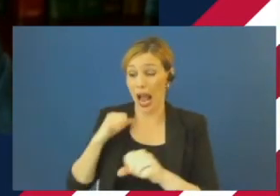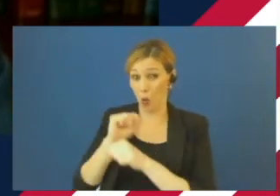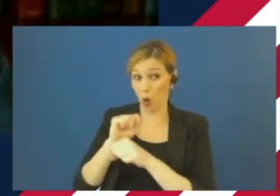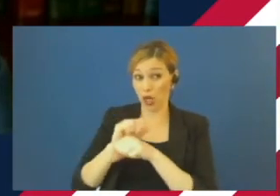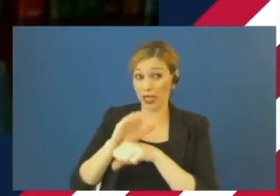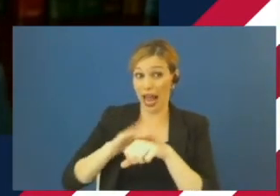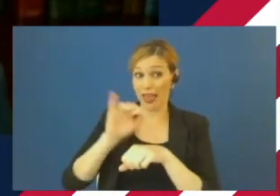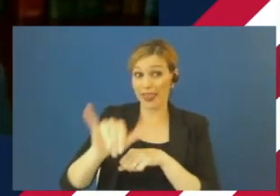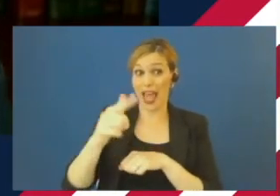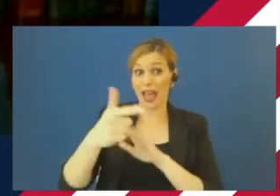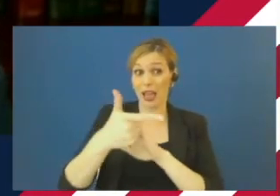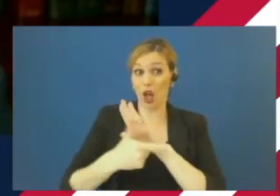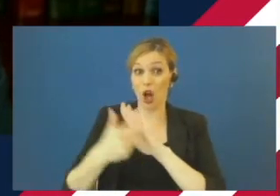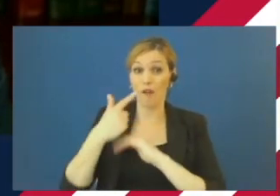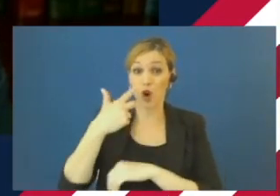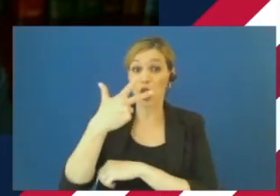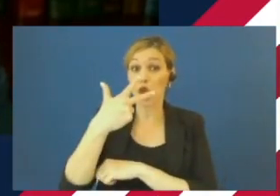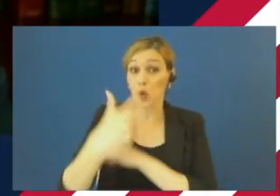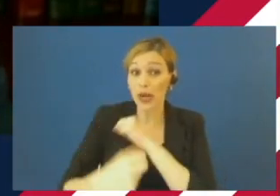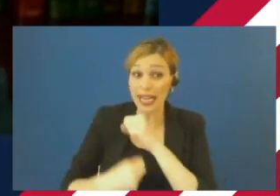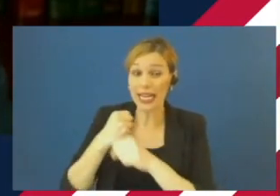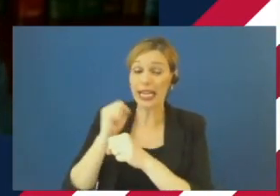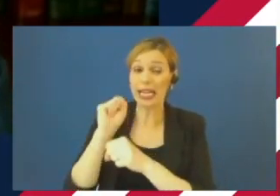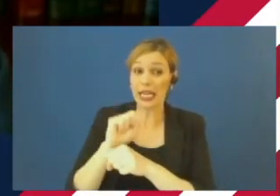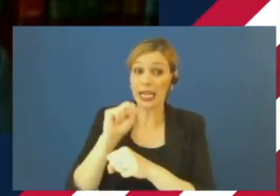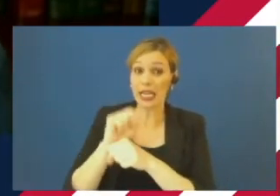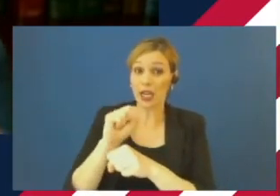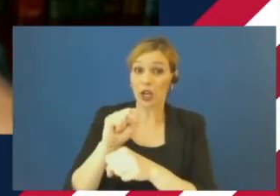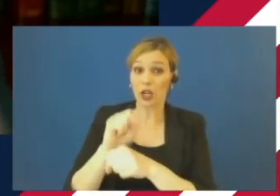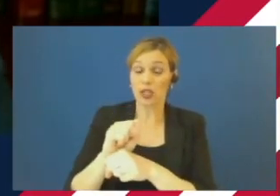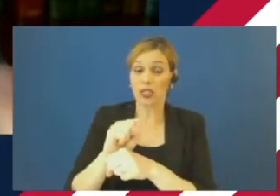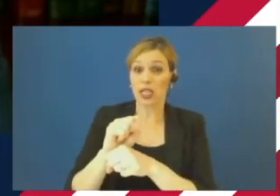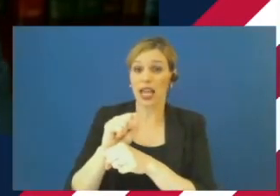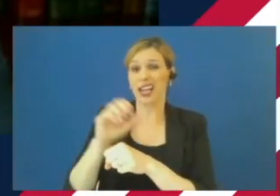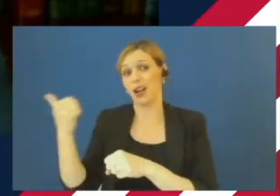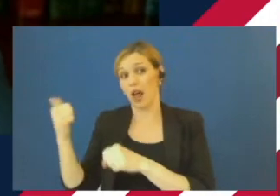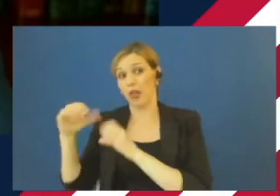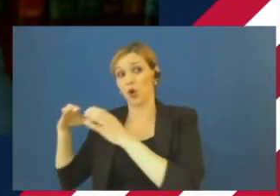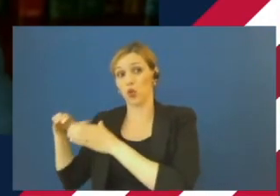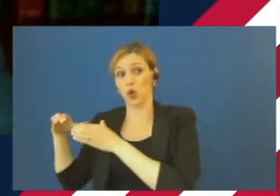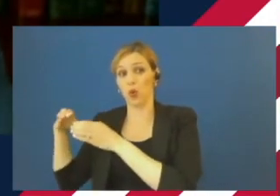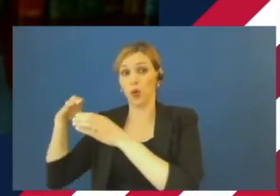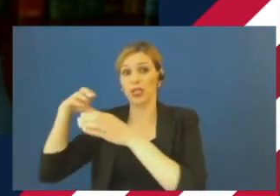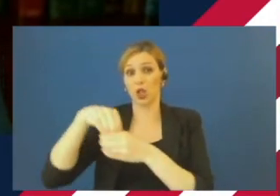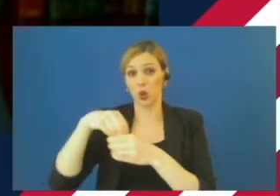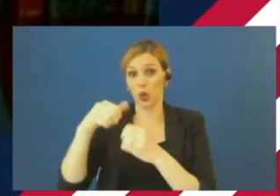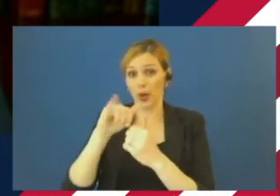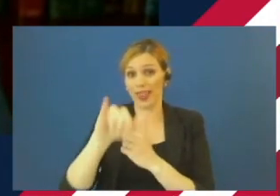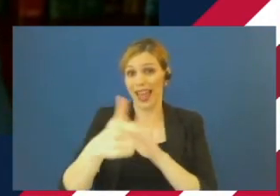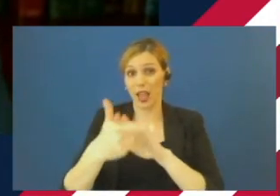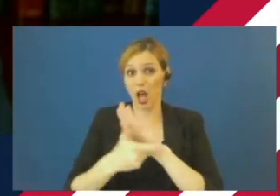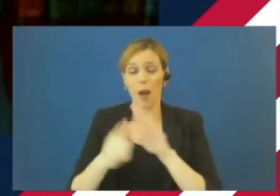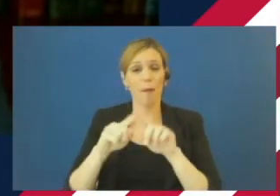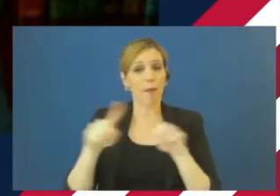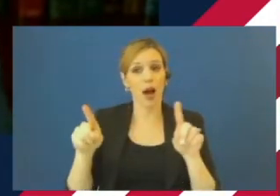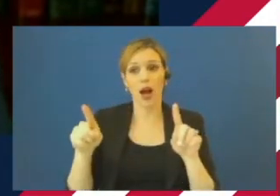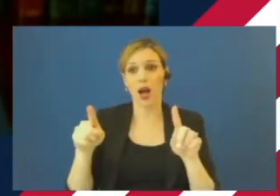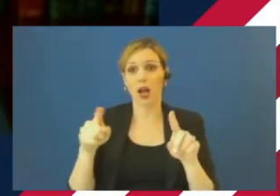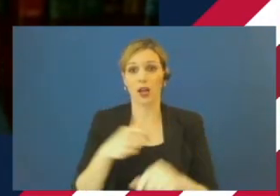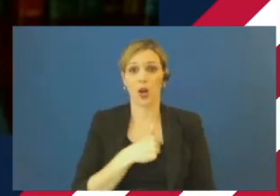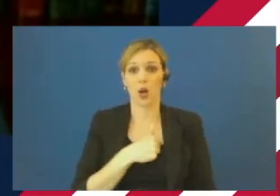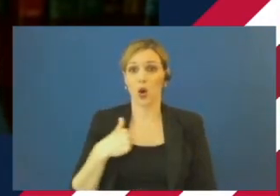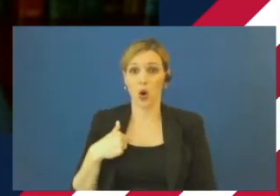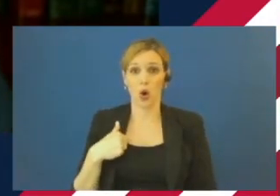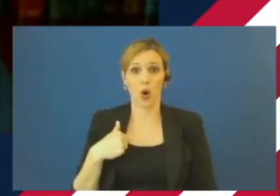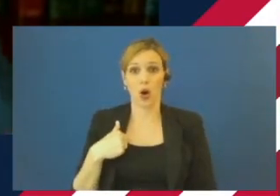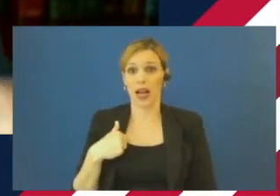It was a lot of work, and coalition building was part of that. And we're still struggling to get past climate being an environmental or